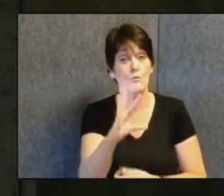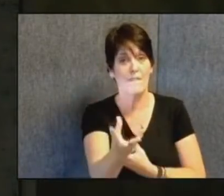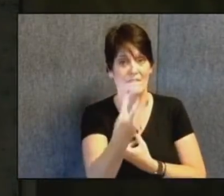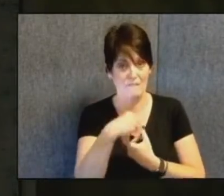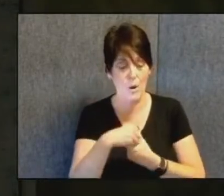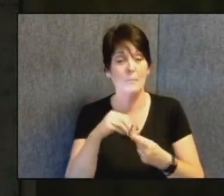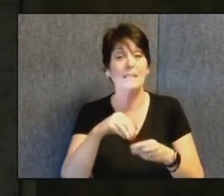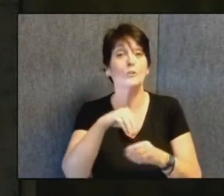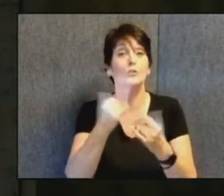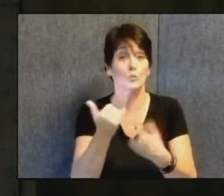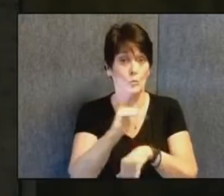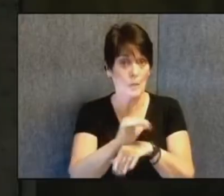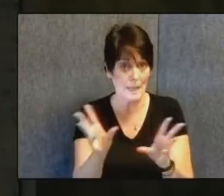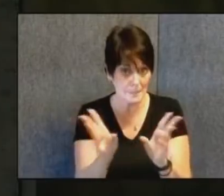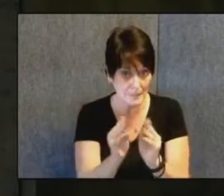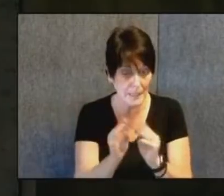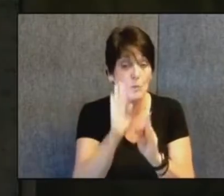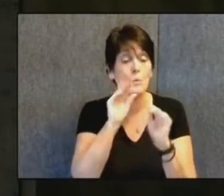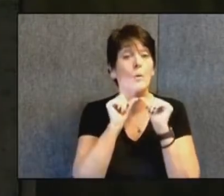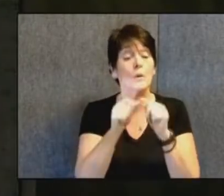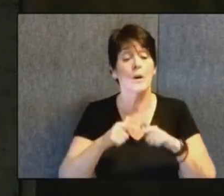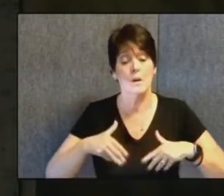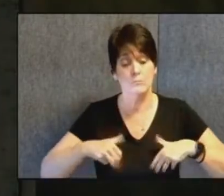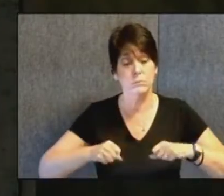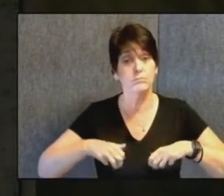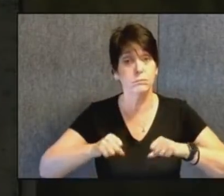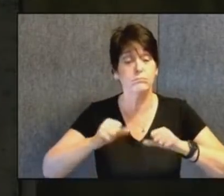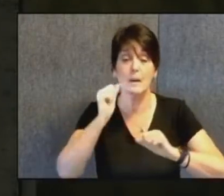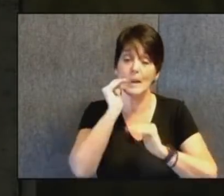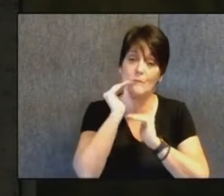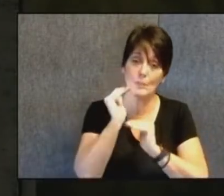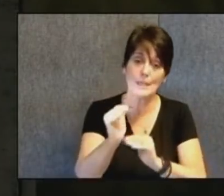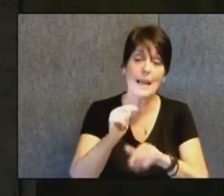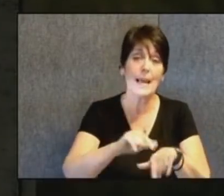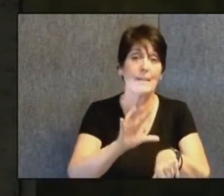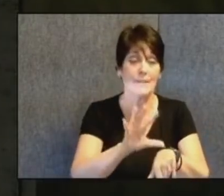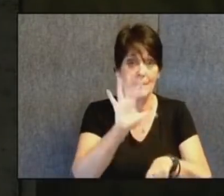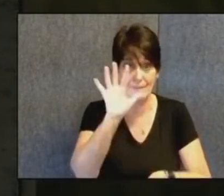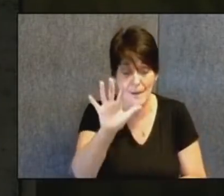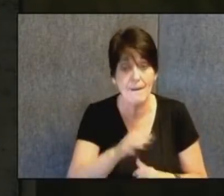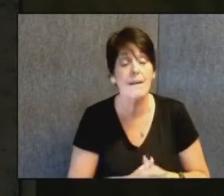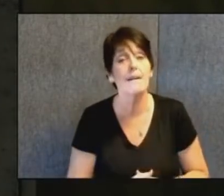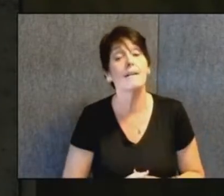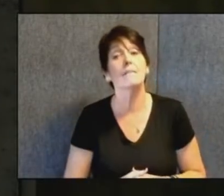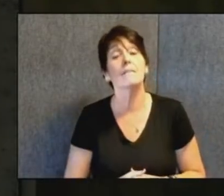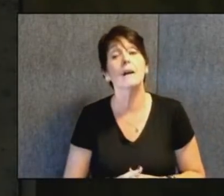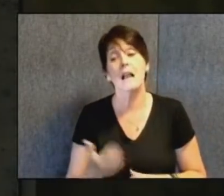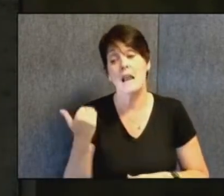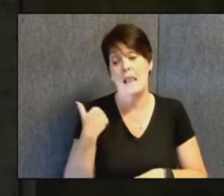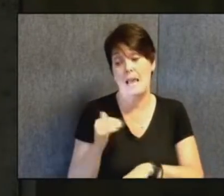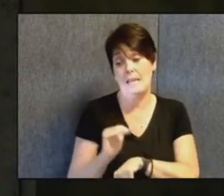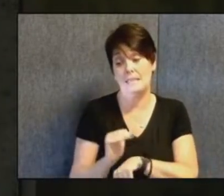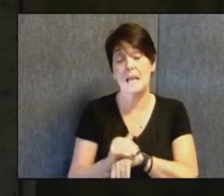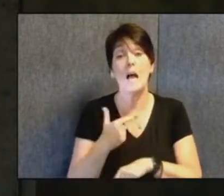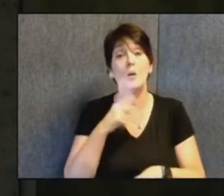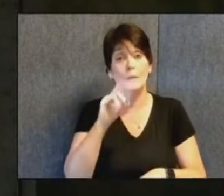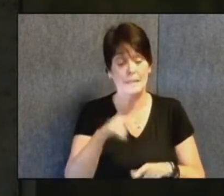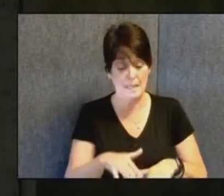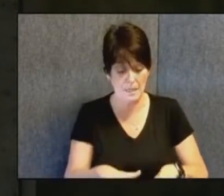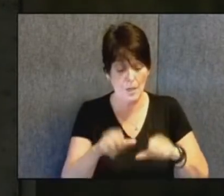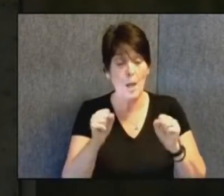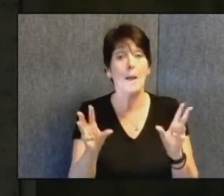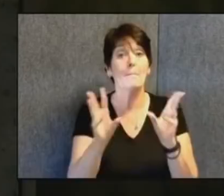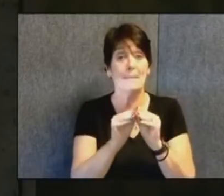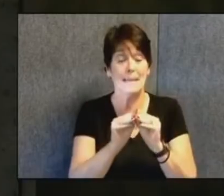in tonight's meeting. We'll continue to hold these meetings every evening at 5 p.m. Last evening, we did hold